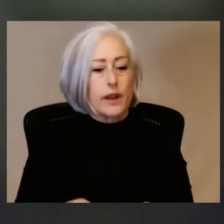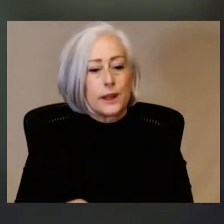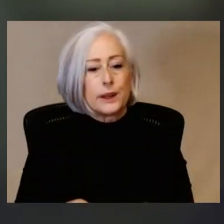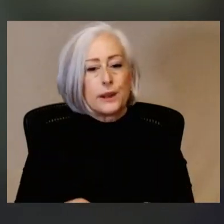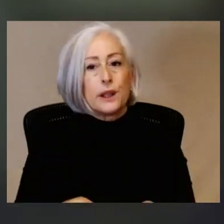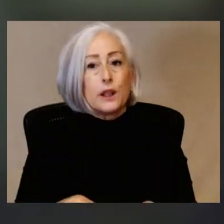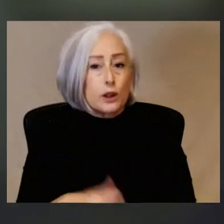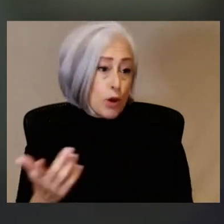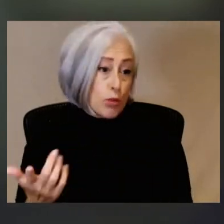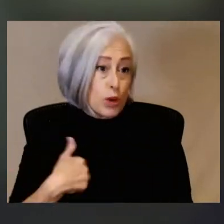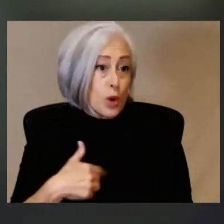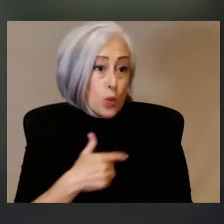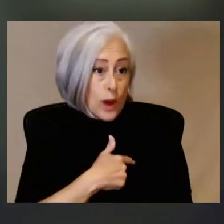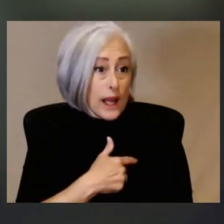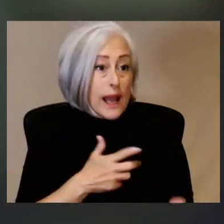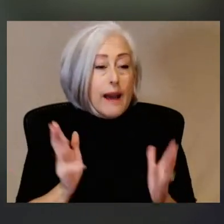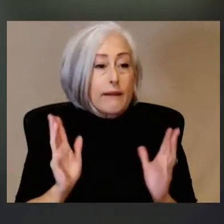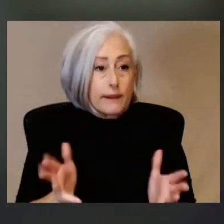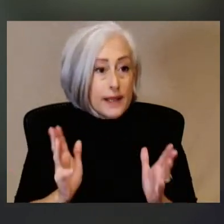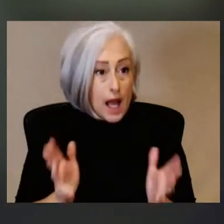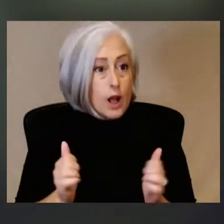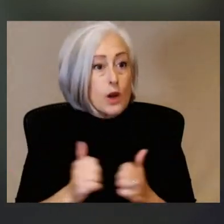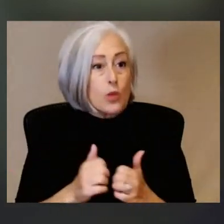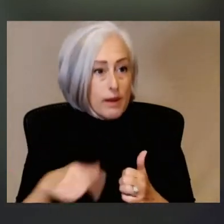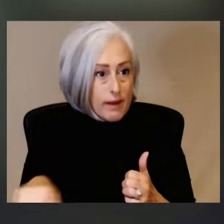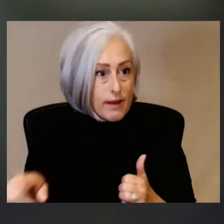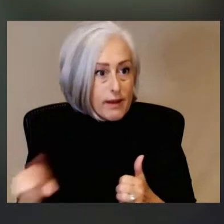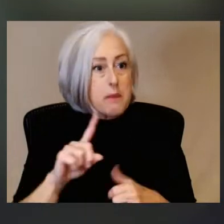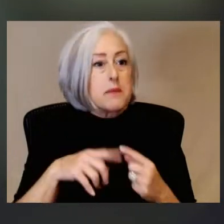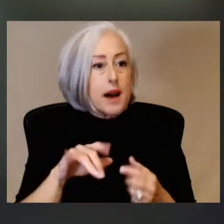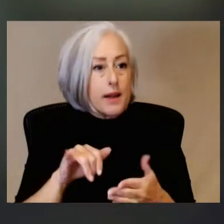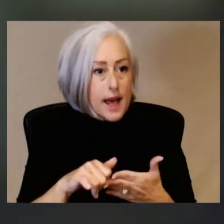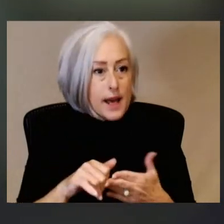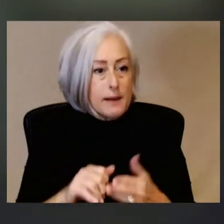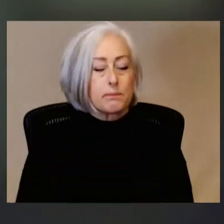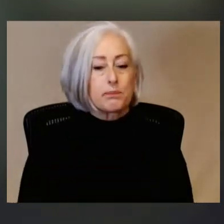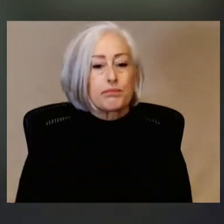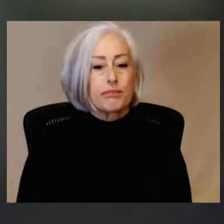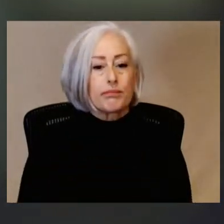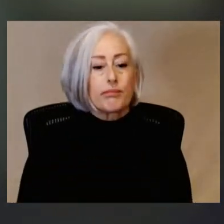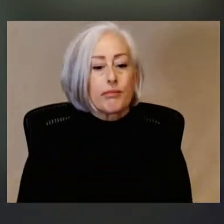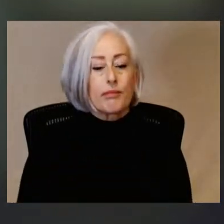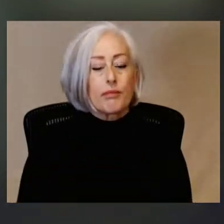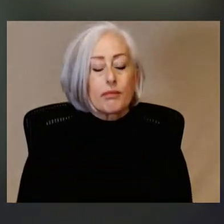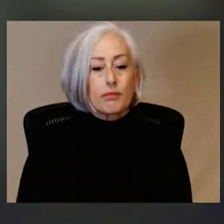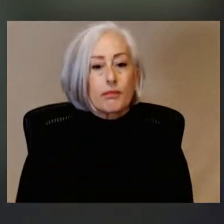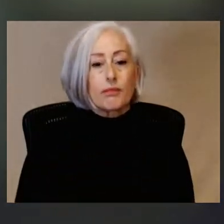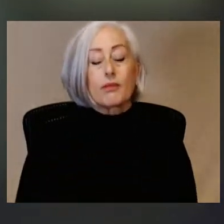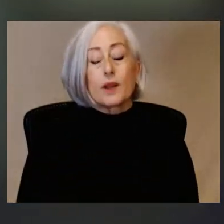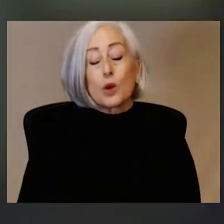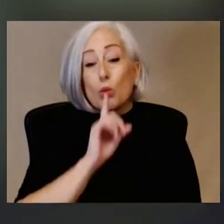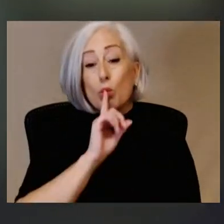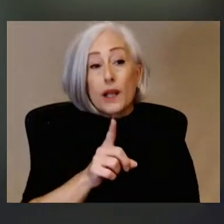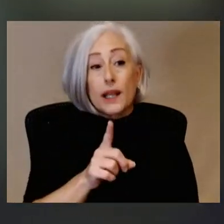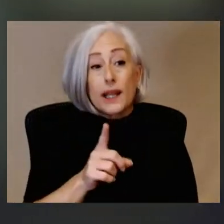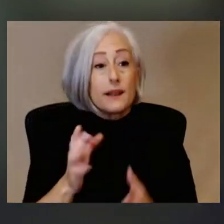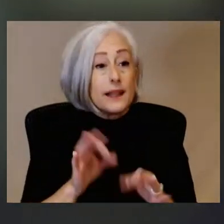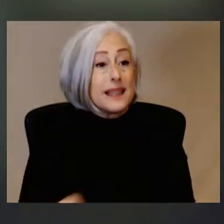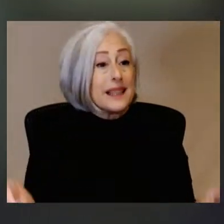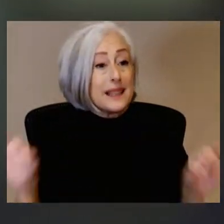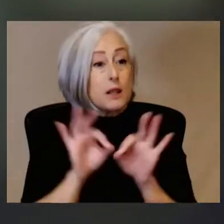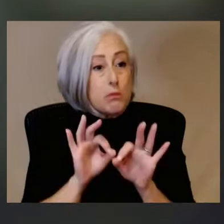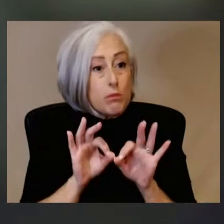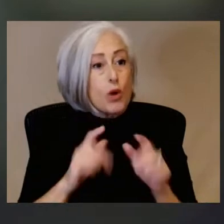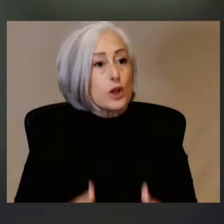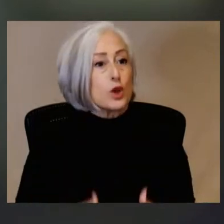have dialogue with them about that. And again, at the end of the day, it is important to live